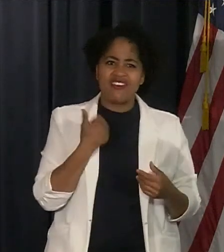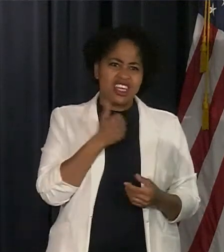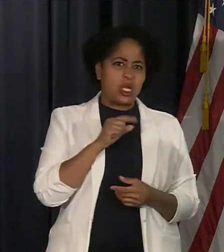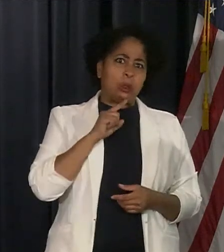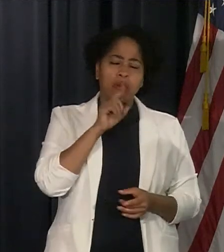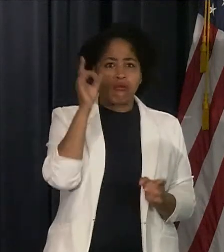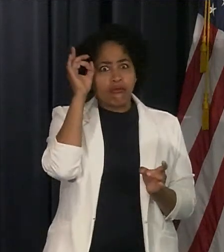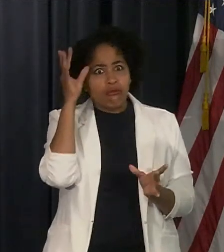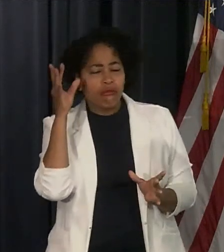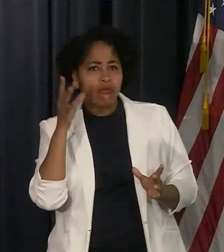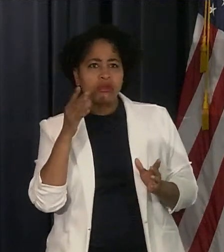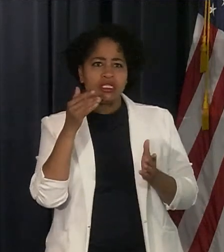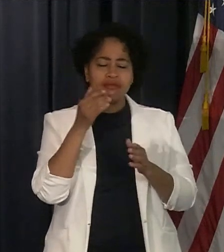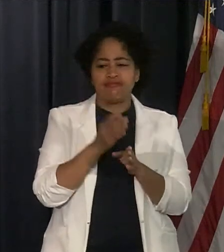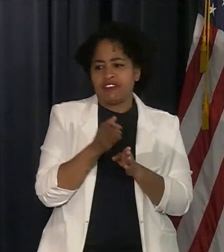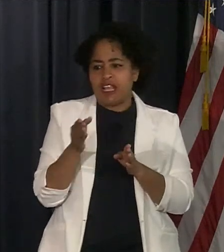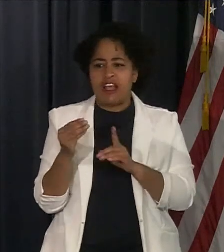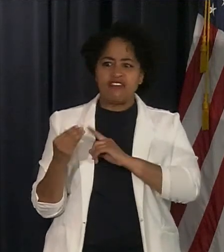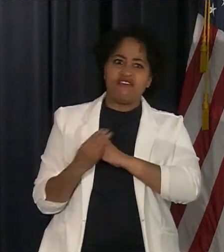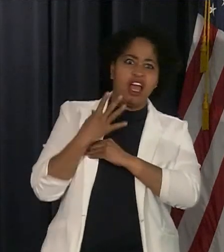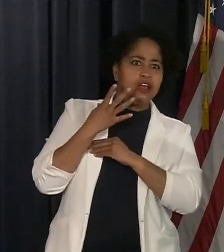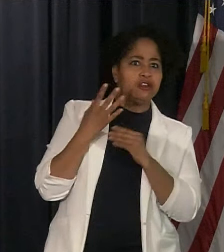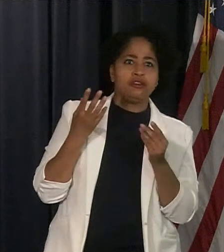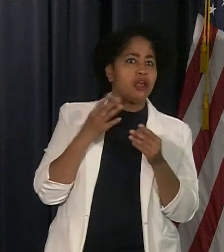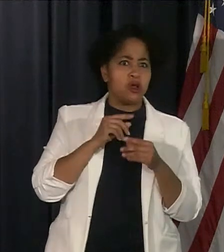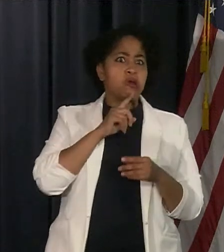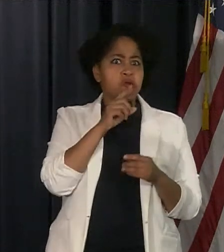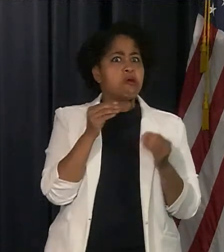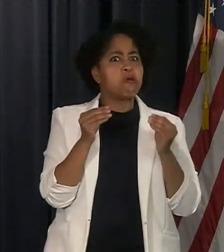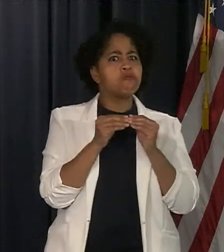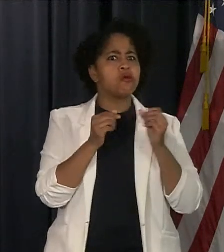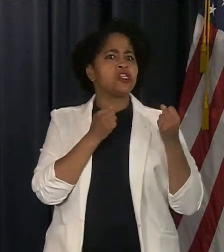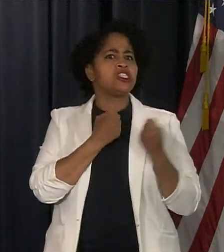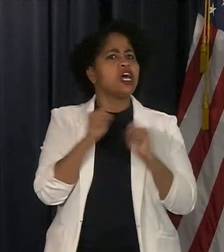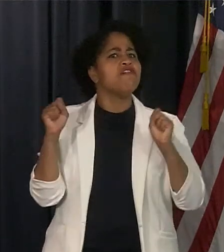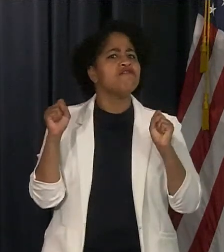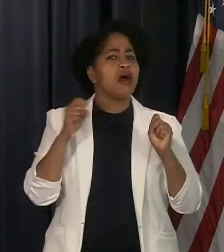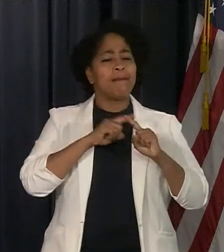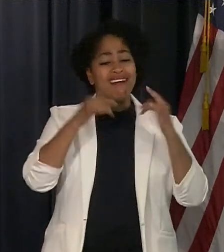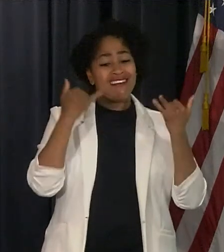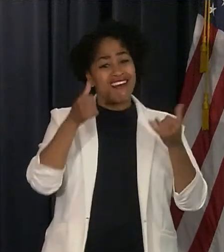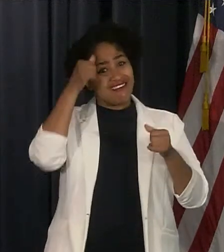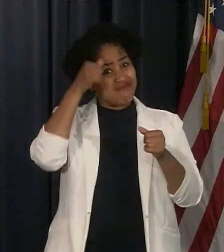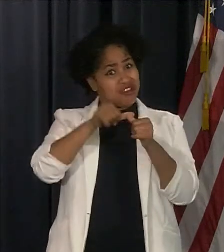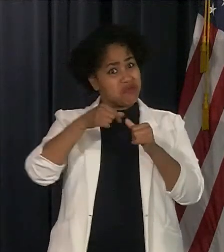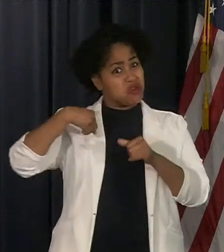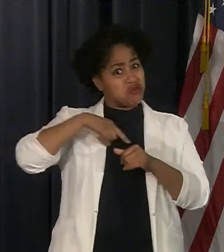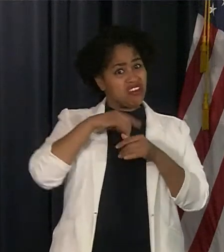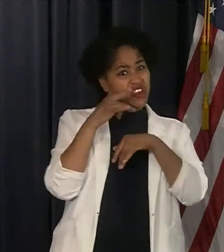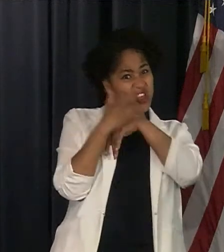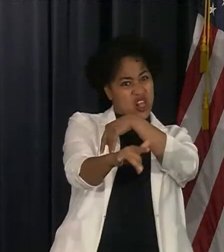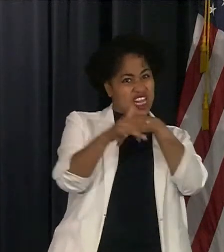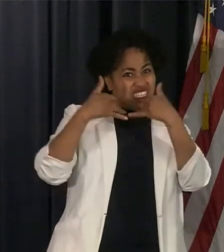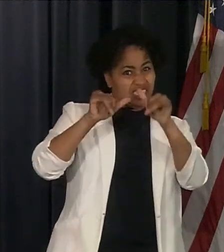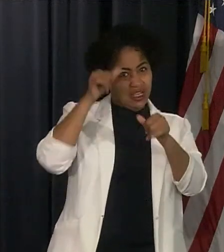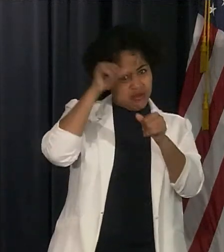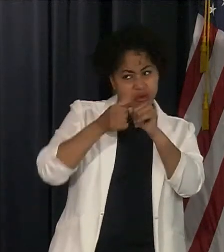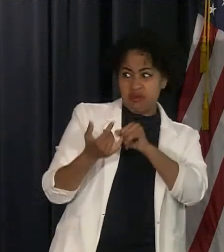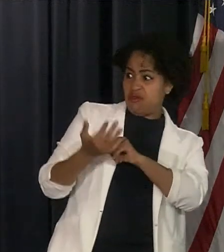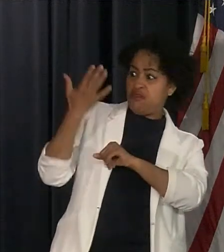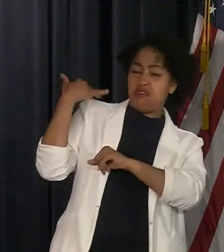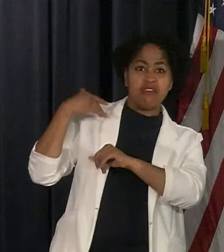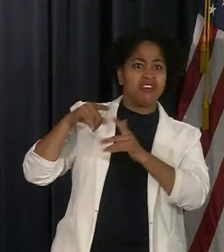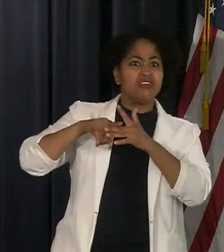side effects, and they are dramatically safer. But remember, we're in the early stages. People really only got shots starting